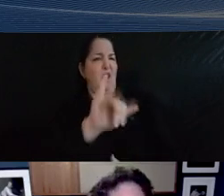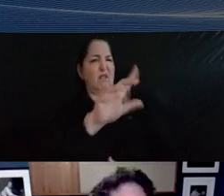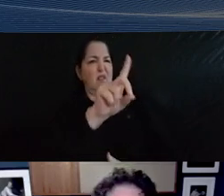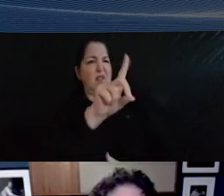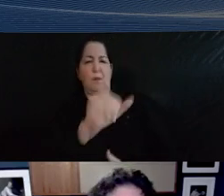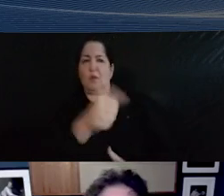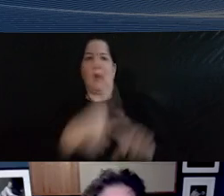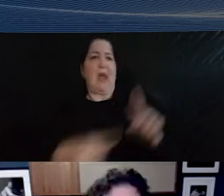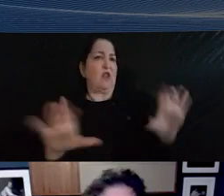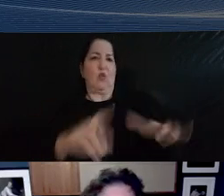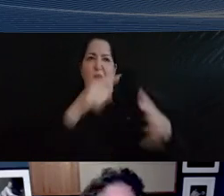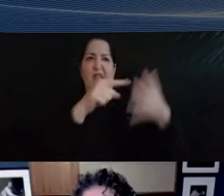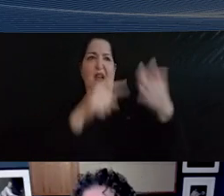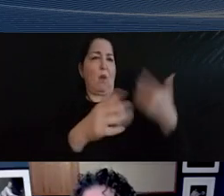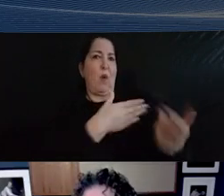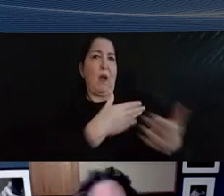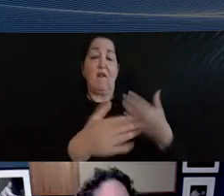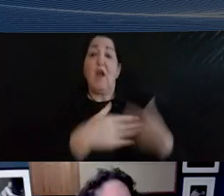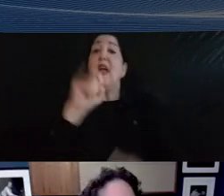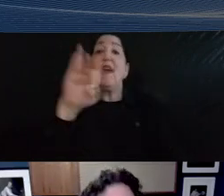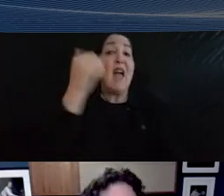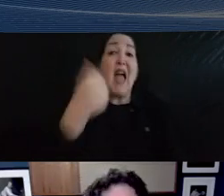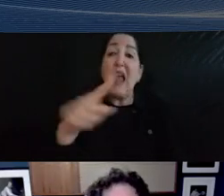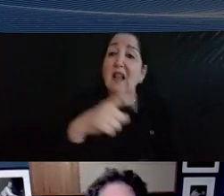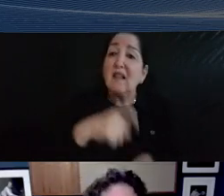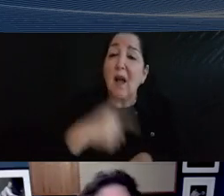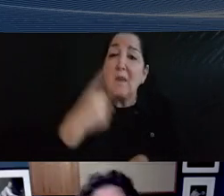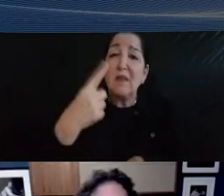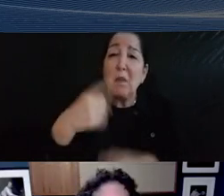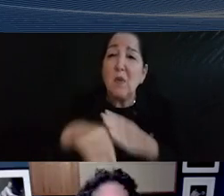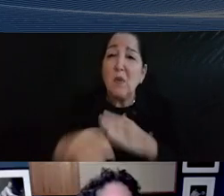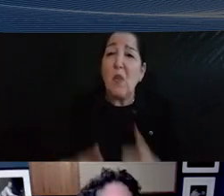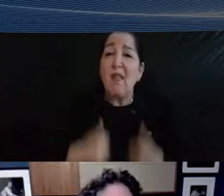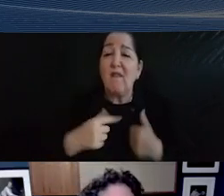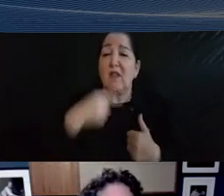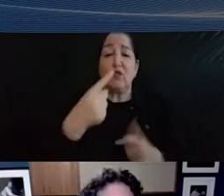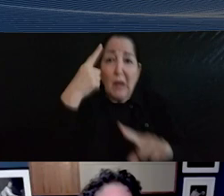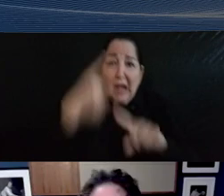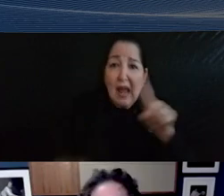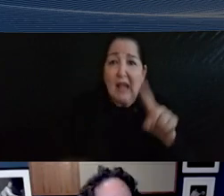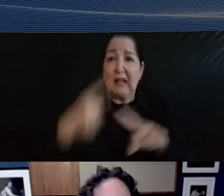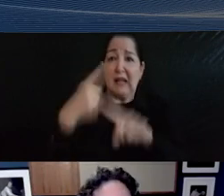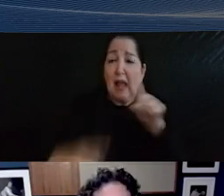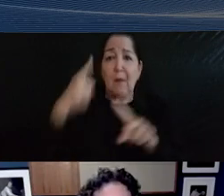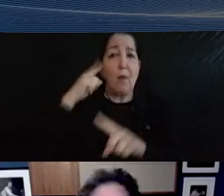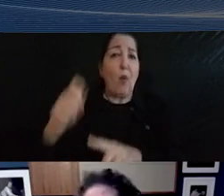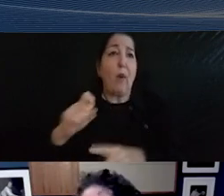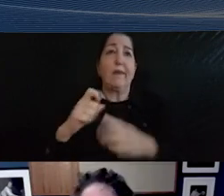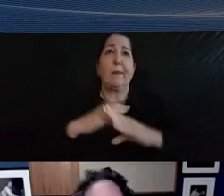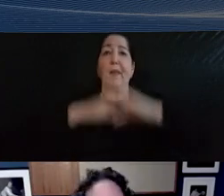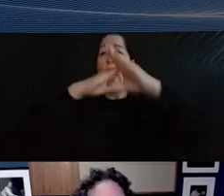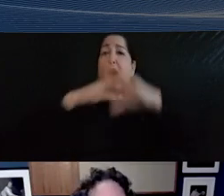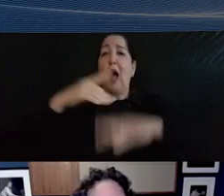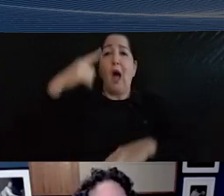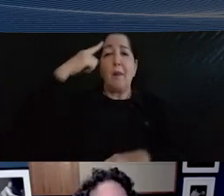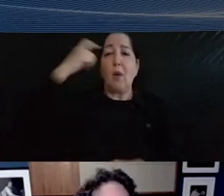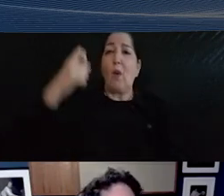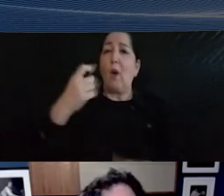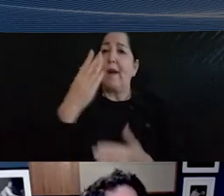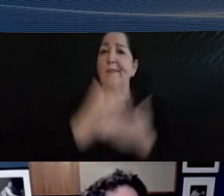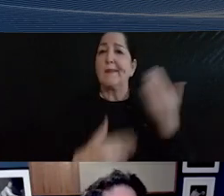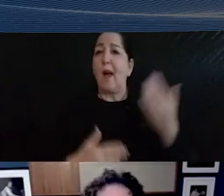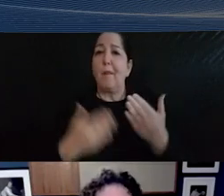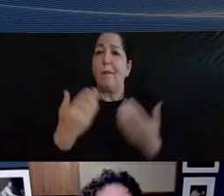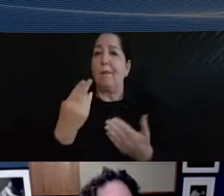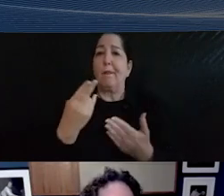person will never be able to do blah, blah, blah. If you have anybody in your life that is ever telling you that that you can't do something because of some